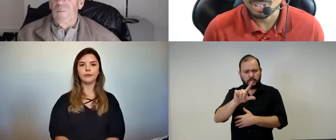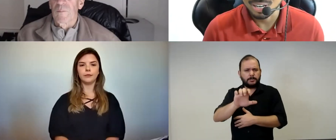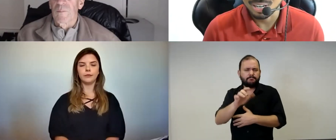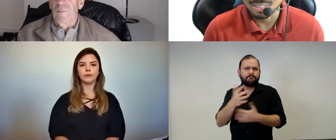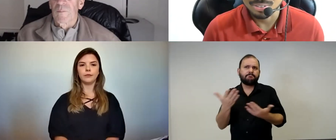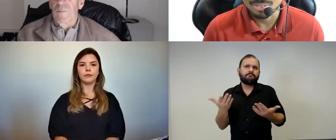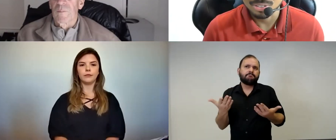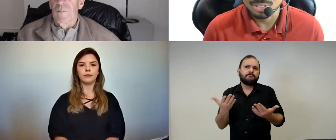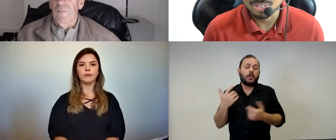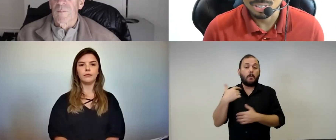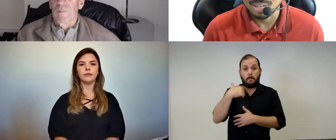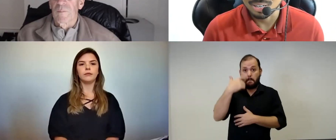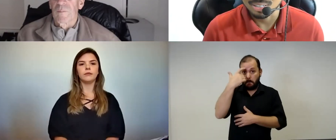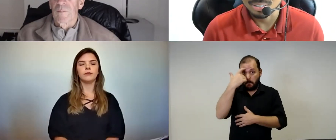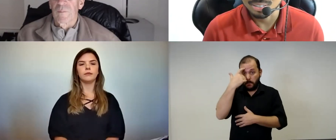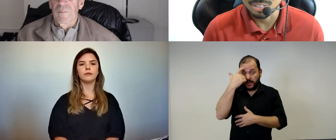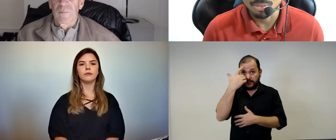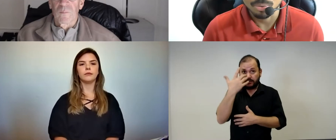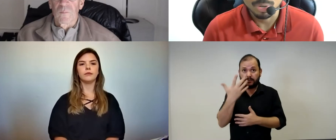this